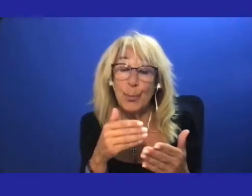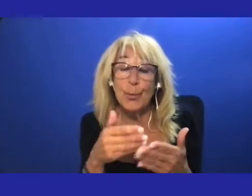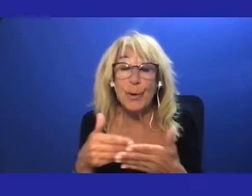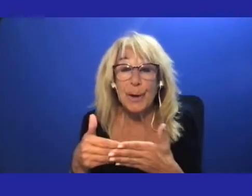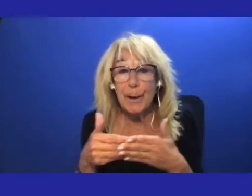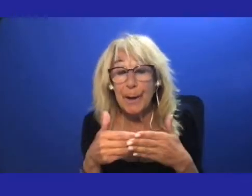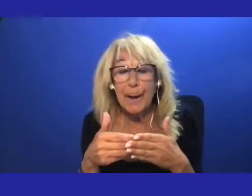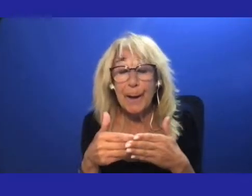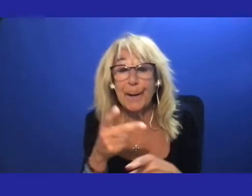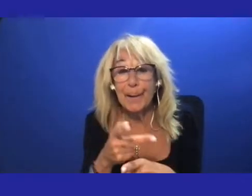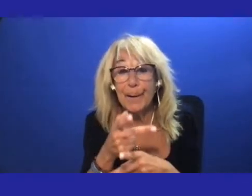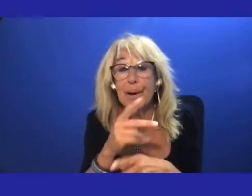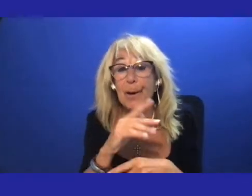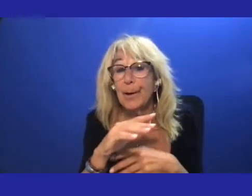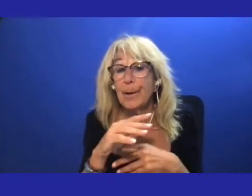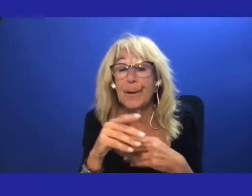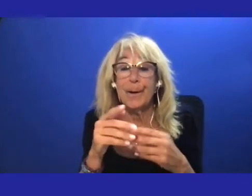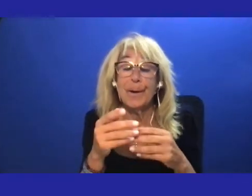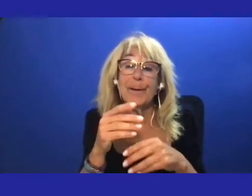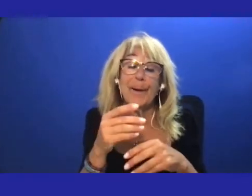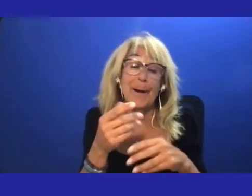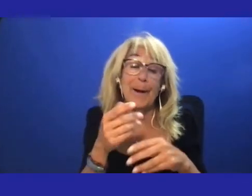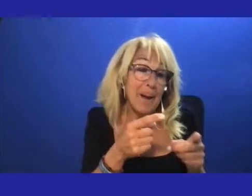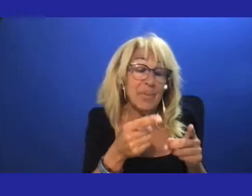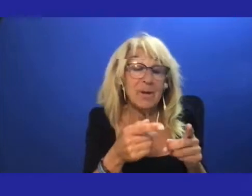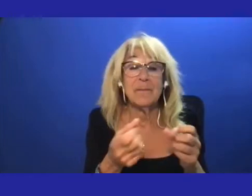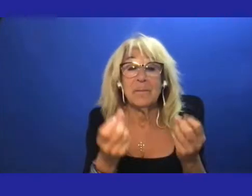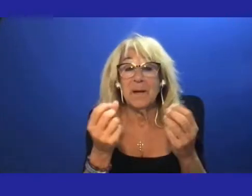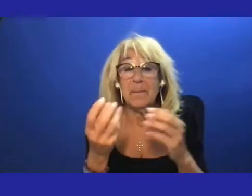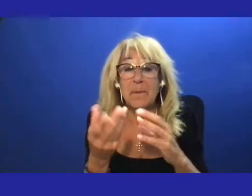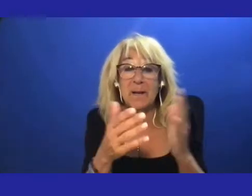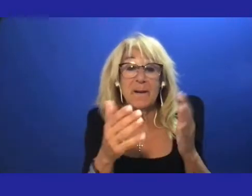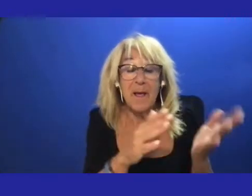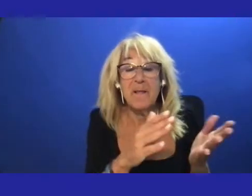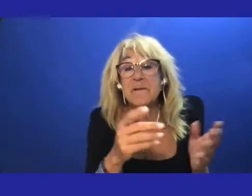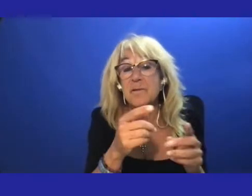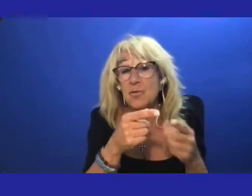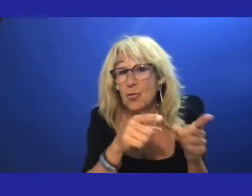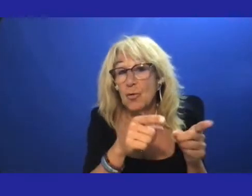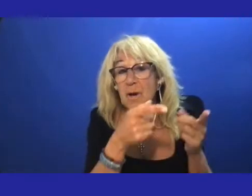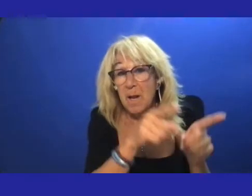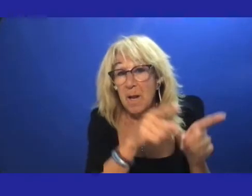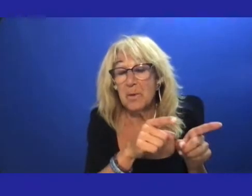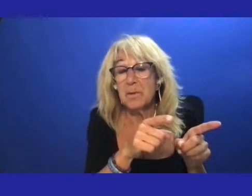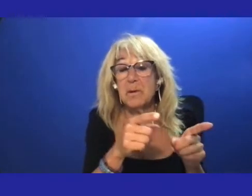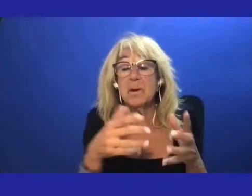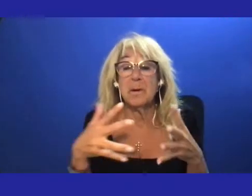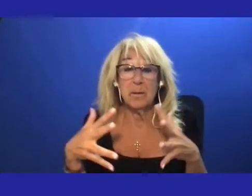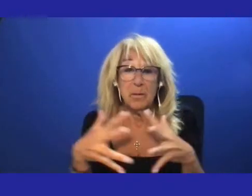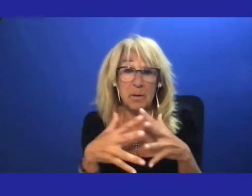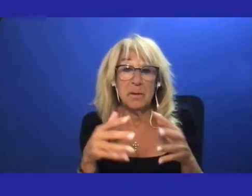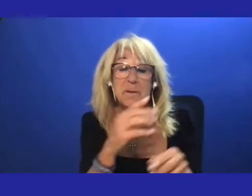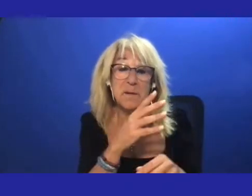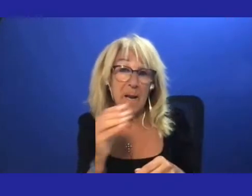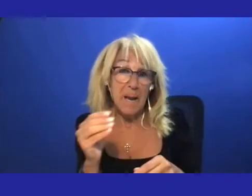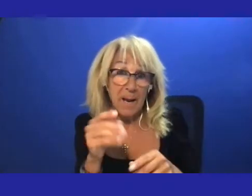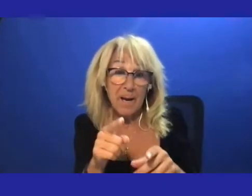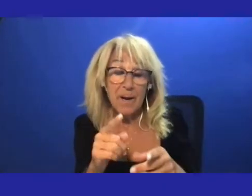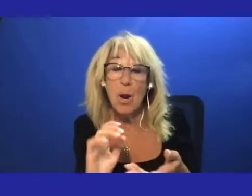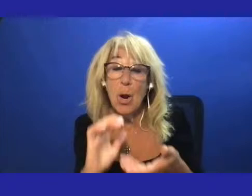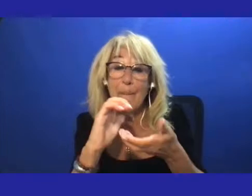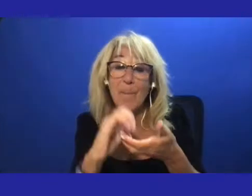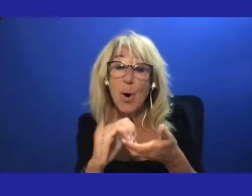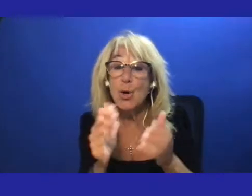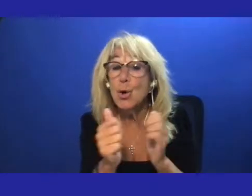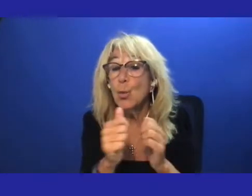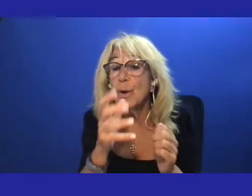all contribute to these figures. Next slide. Or next clip. And so partnering with Women's Health and